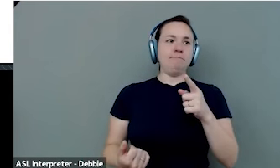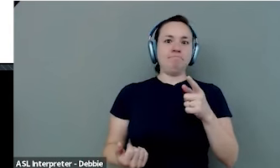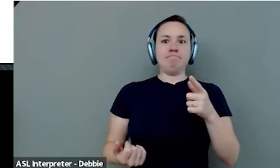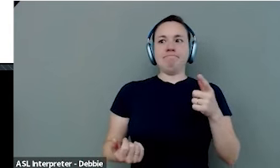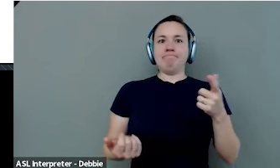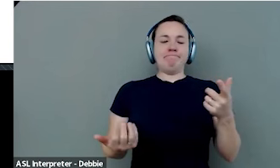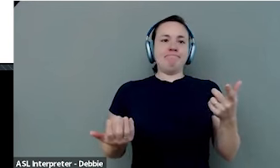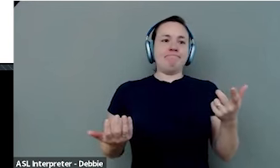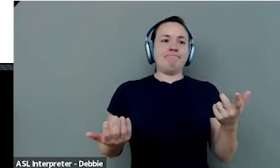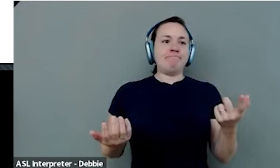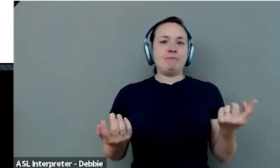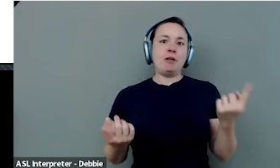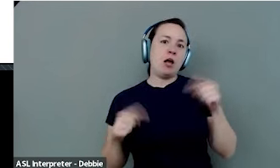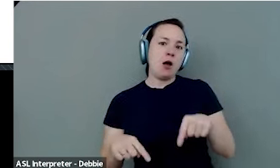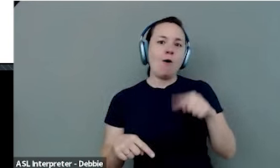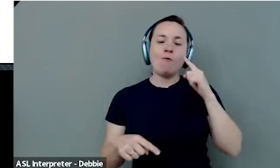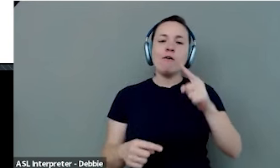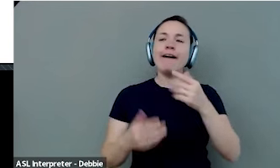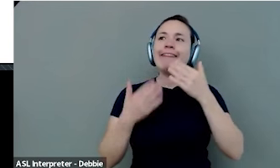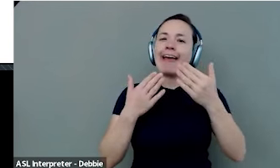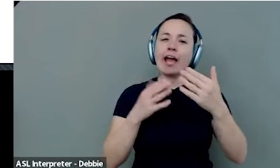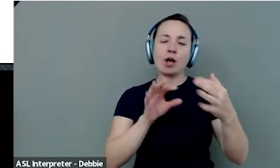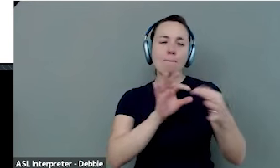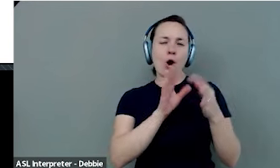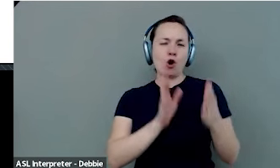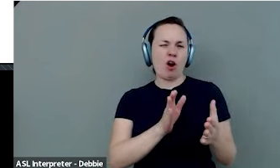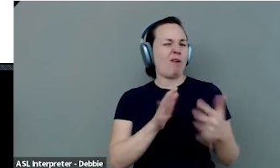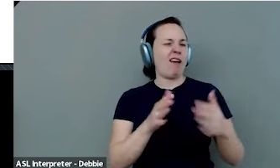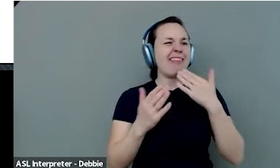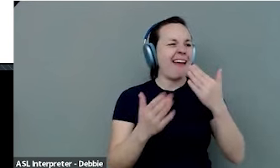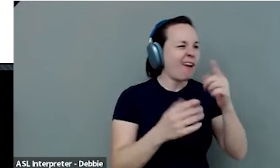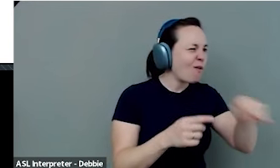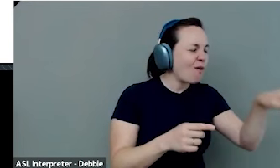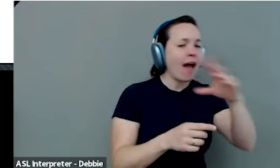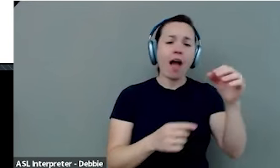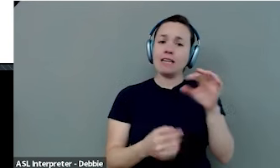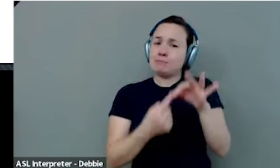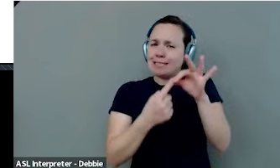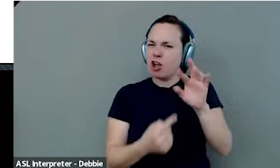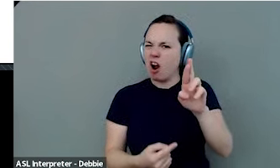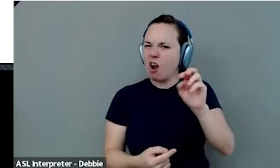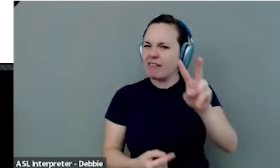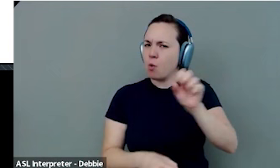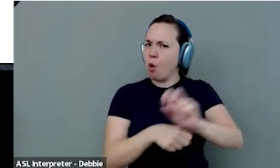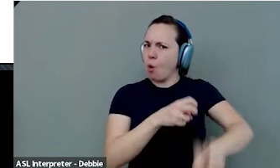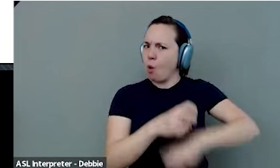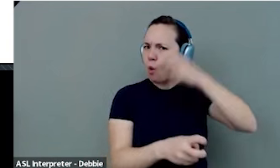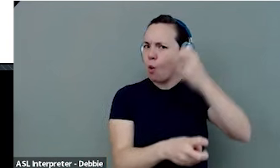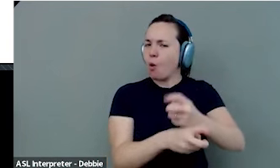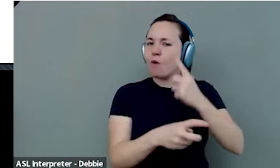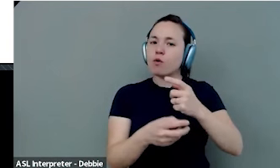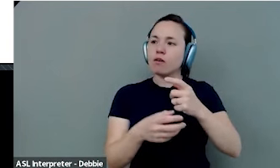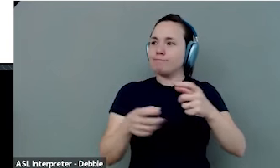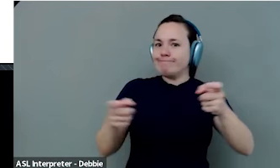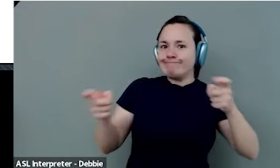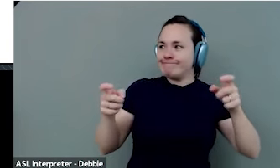to thank our partners in this, especially the ROV, who worked really hard to coordinate all of